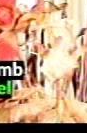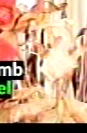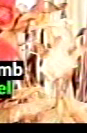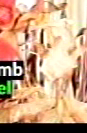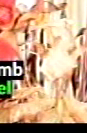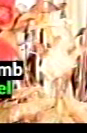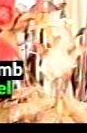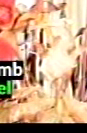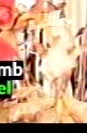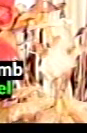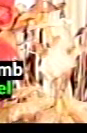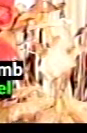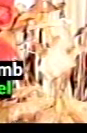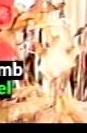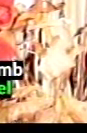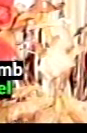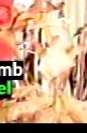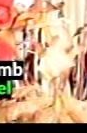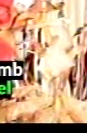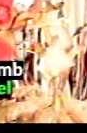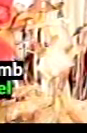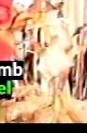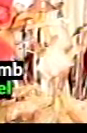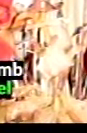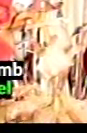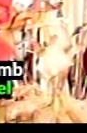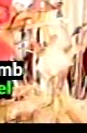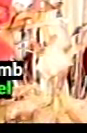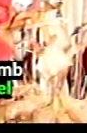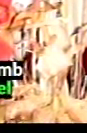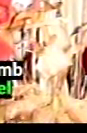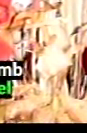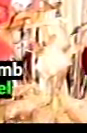sweeter also than honey and the